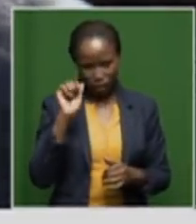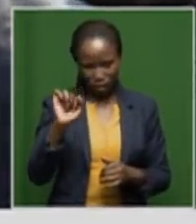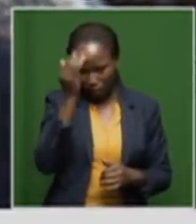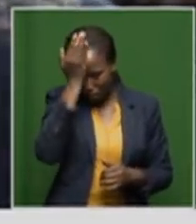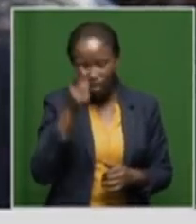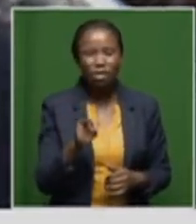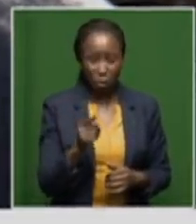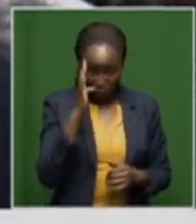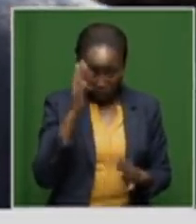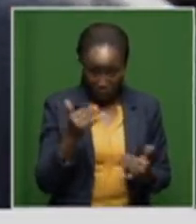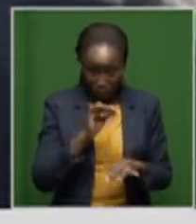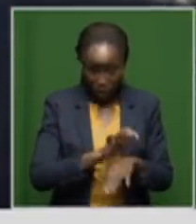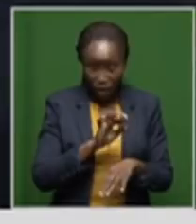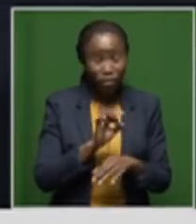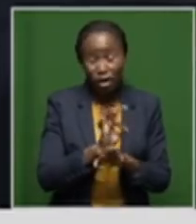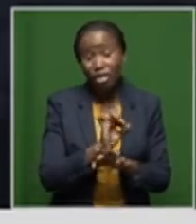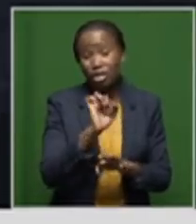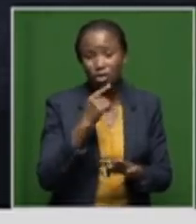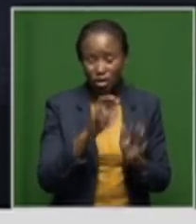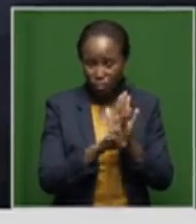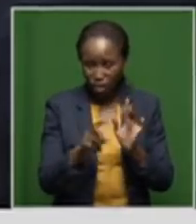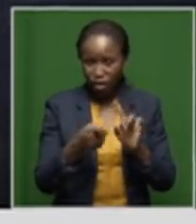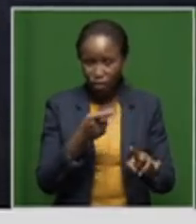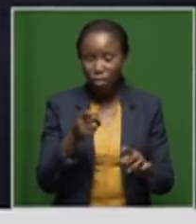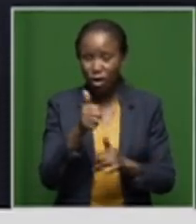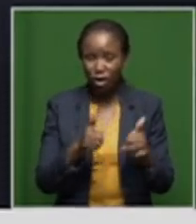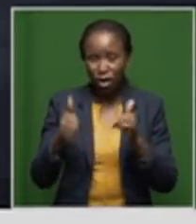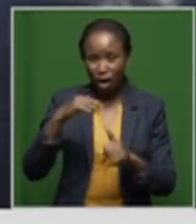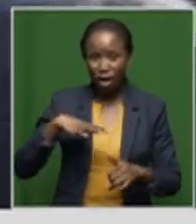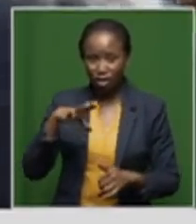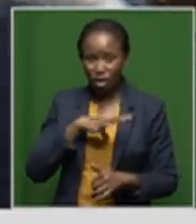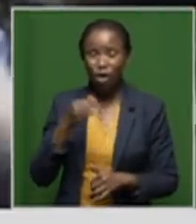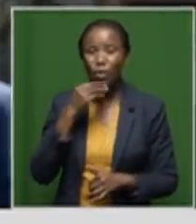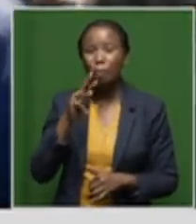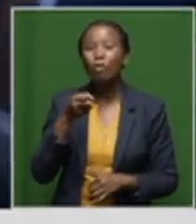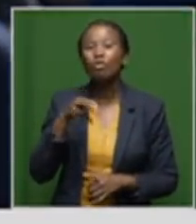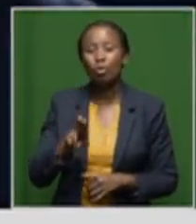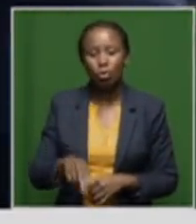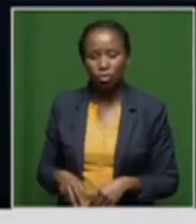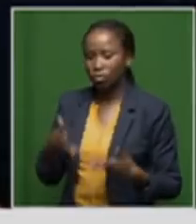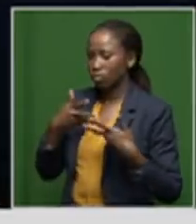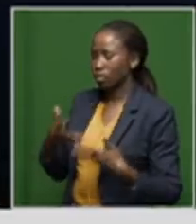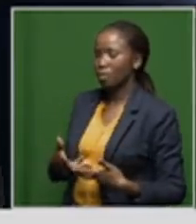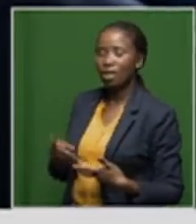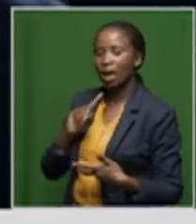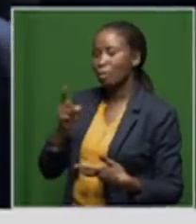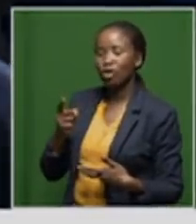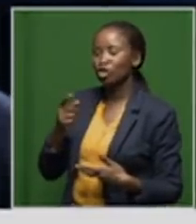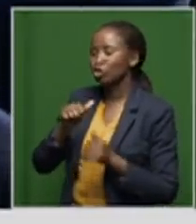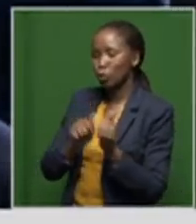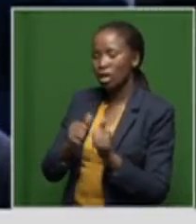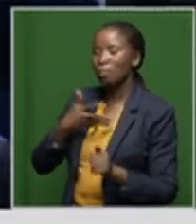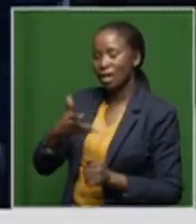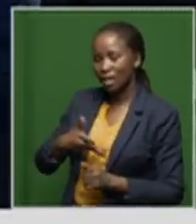father's case, and knowing that he's represented by senior counsel advocate Dalimpofe at this point? A lot of the media to Desani, not Mr. Zuma Jr., number